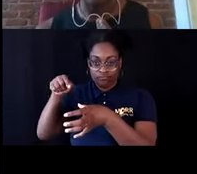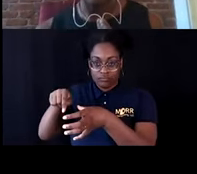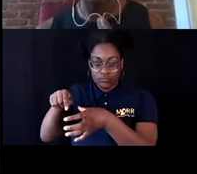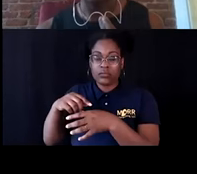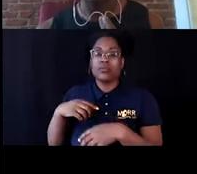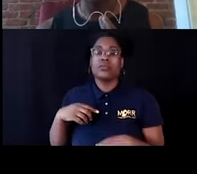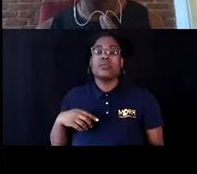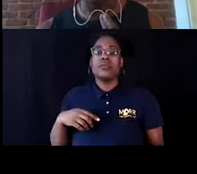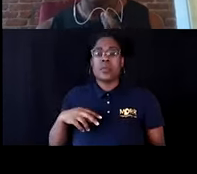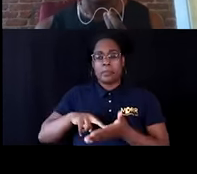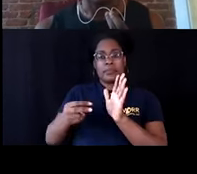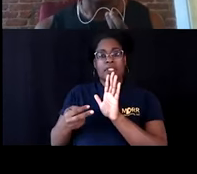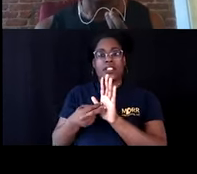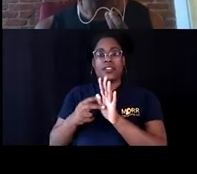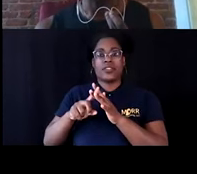of Lenape.